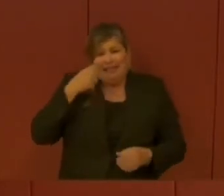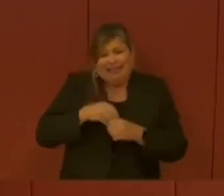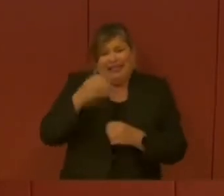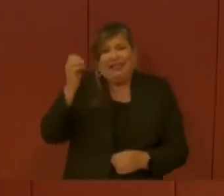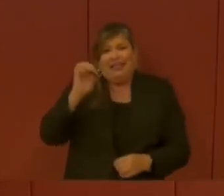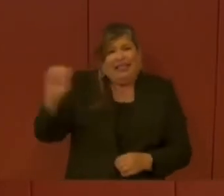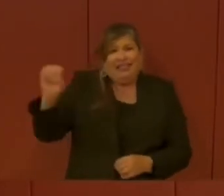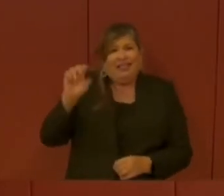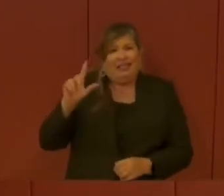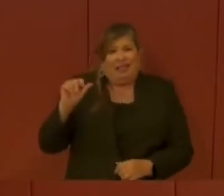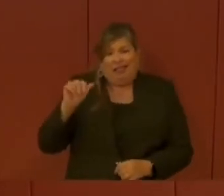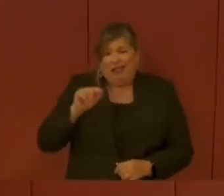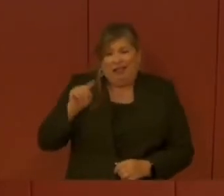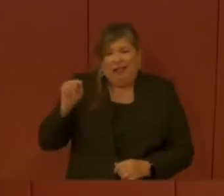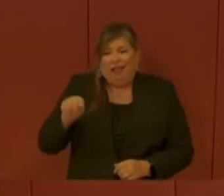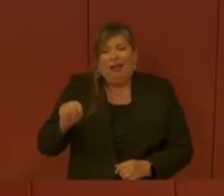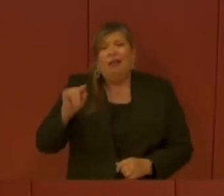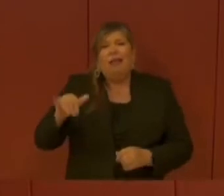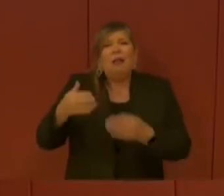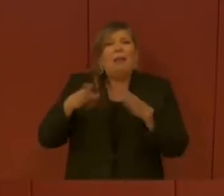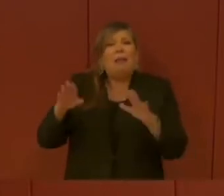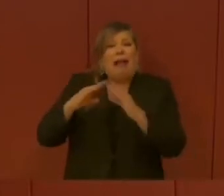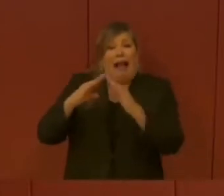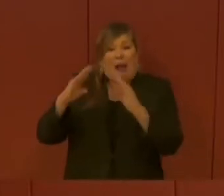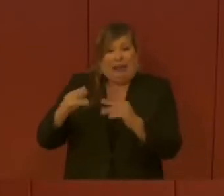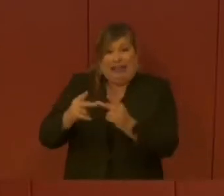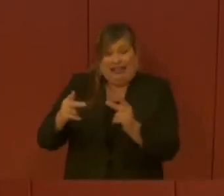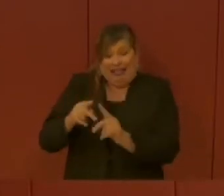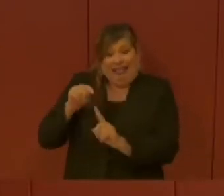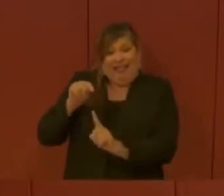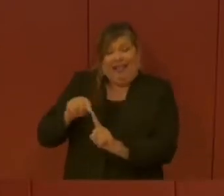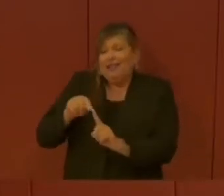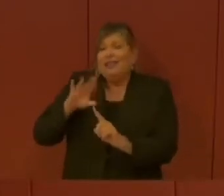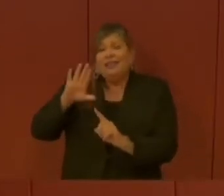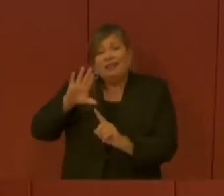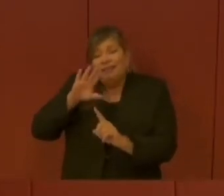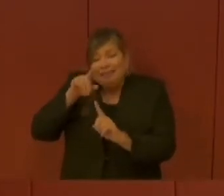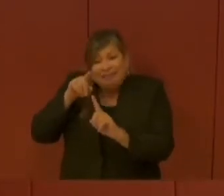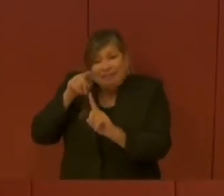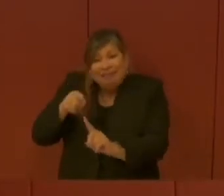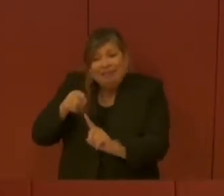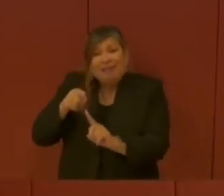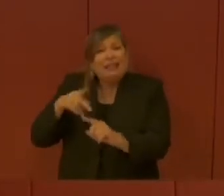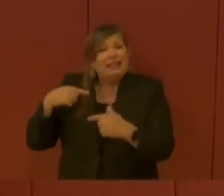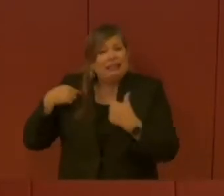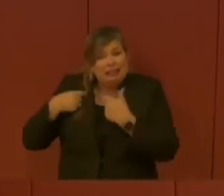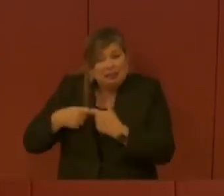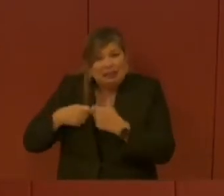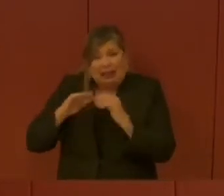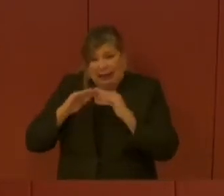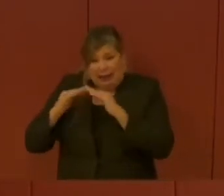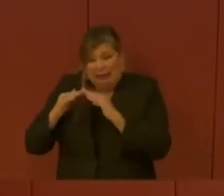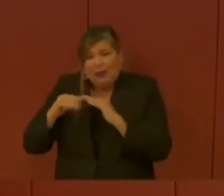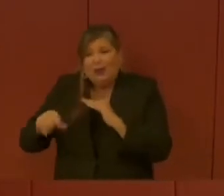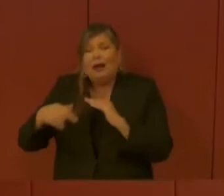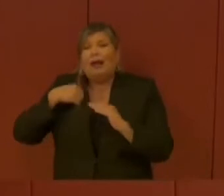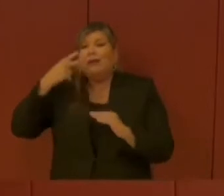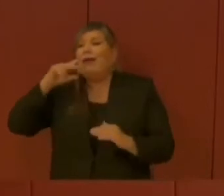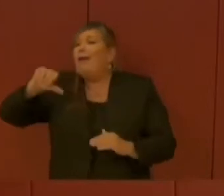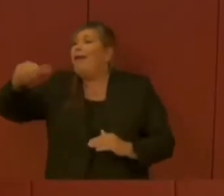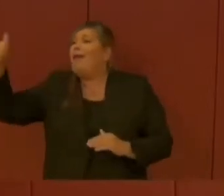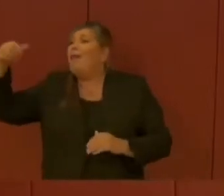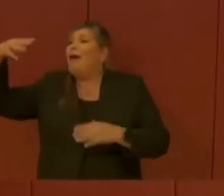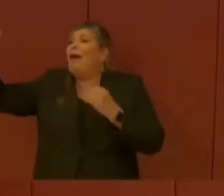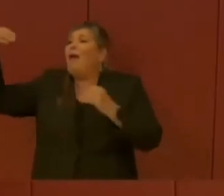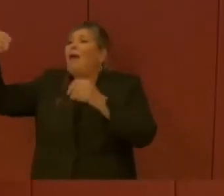other day at a public housing site, exclusively Latino, and saw these Audis pull